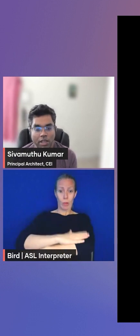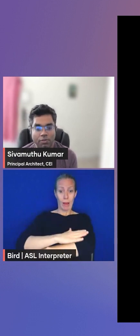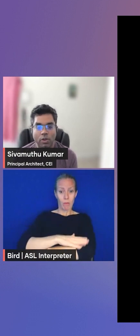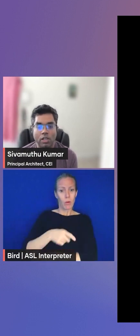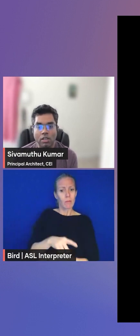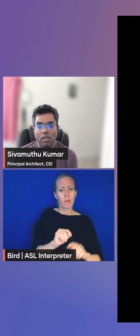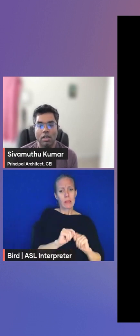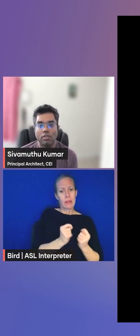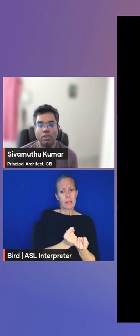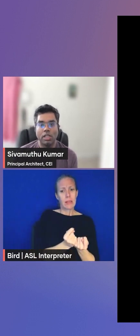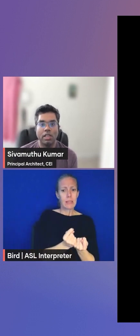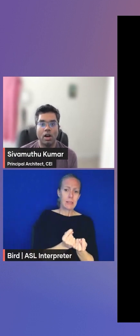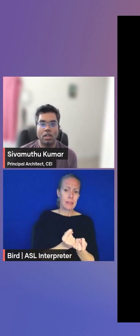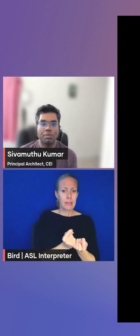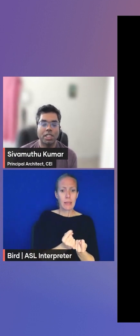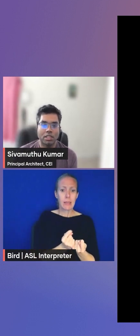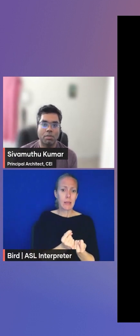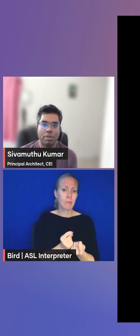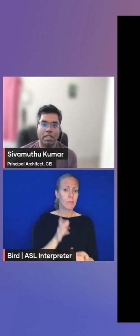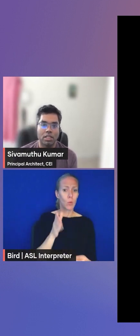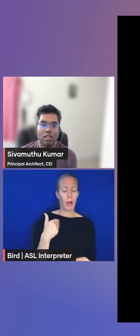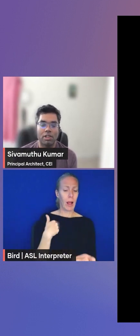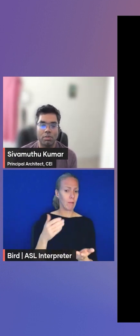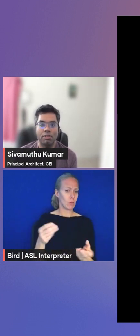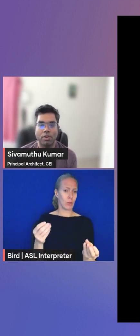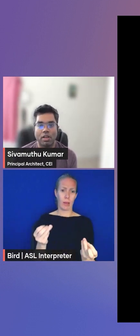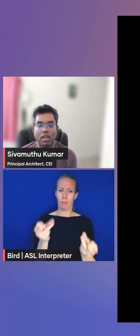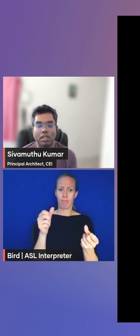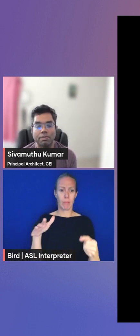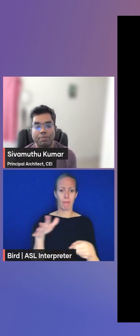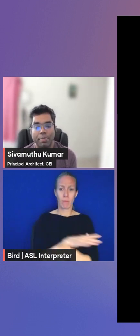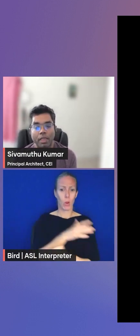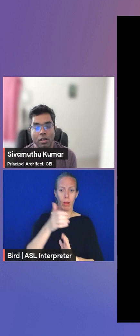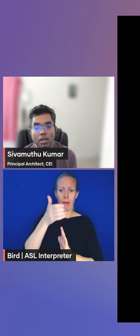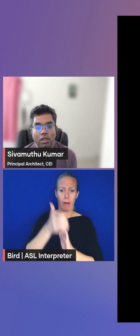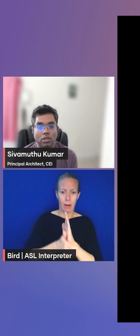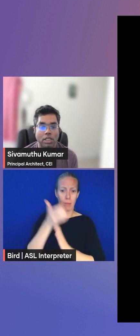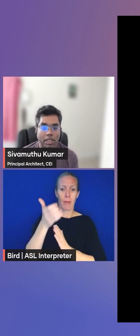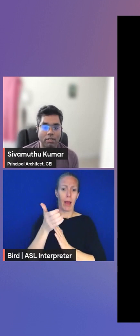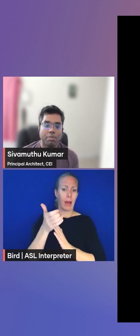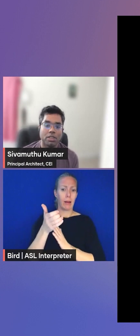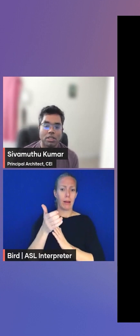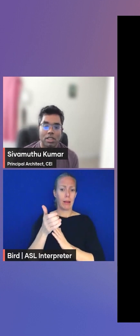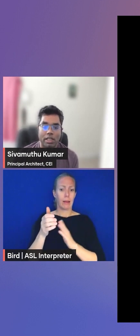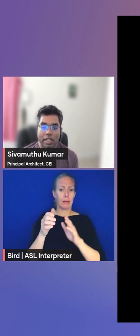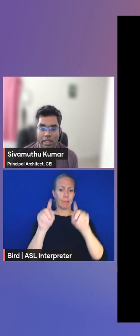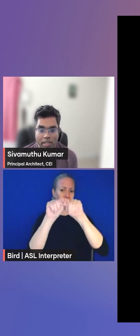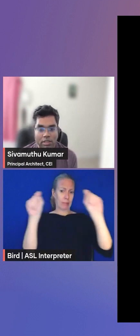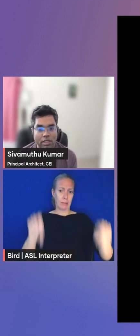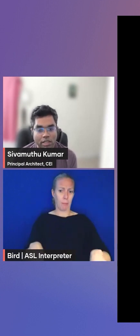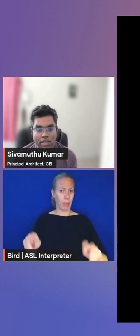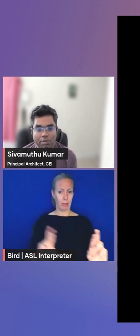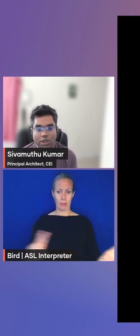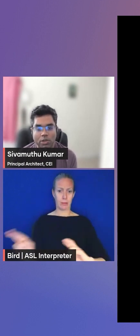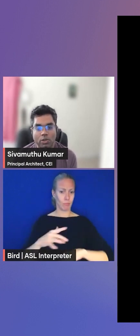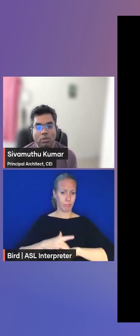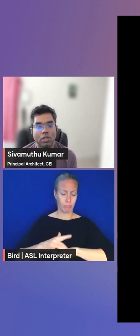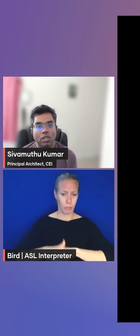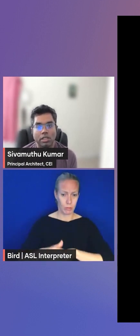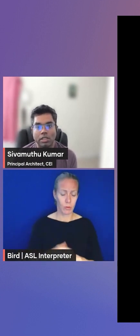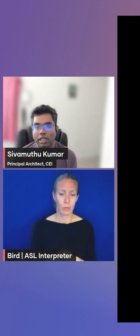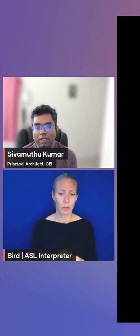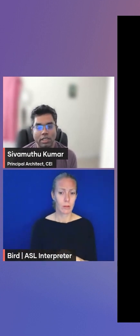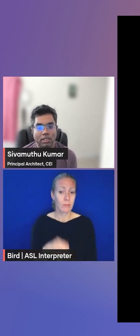a fully automated template that's available for running. So the developer just like creating in GitHub